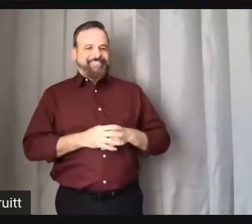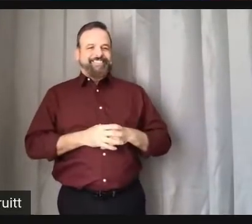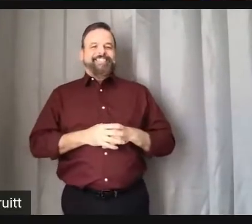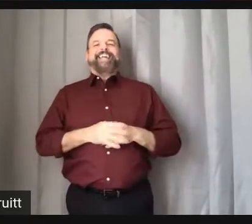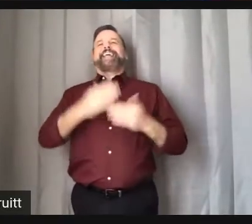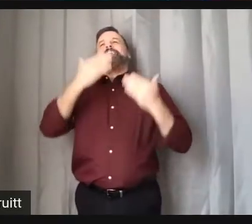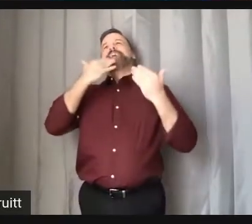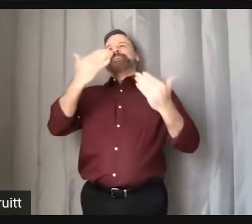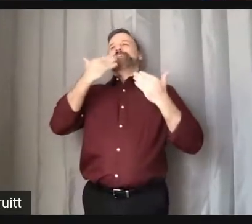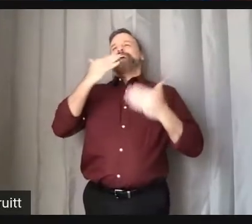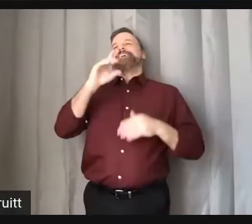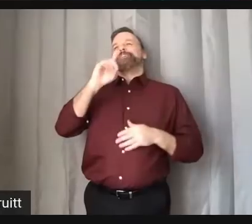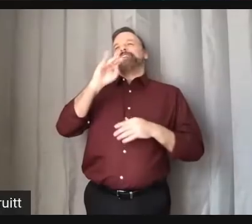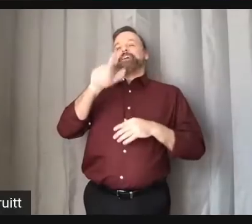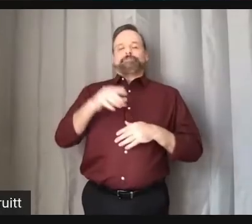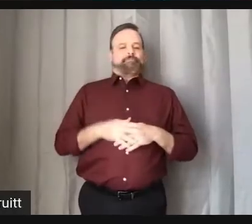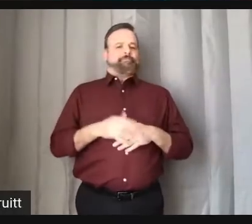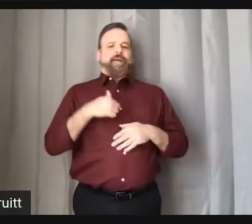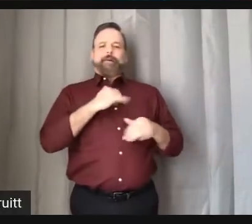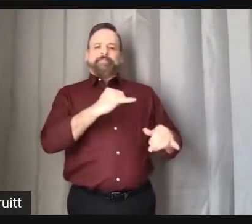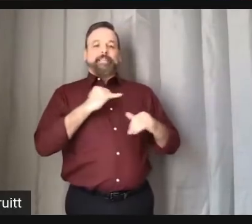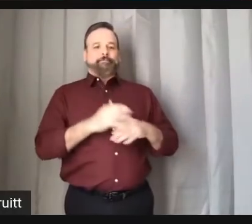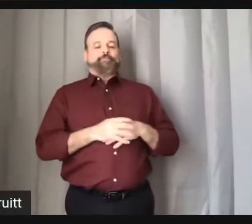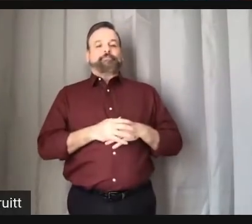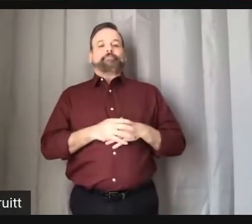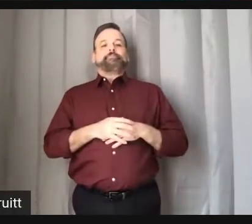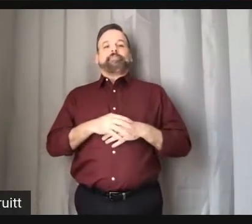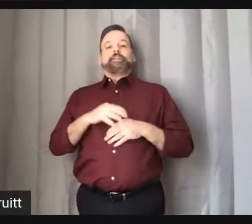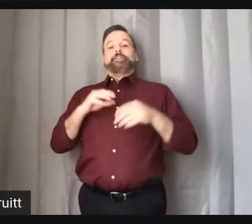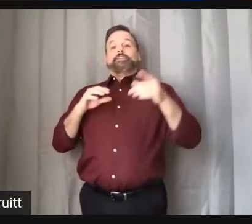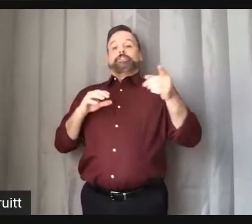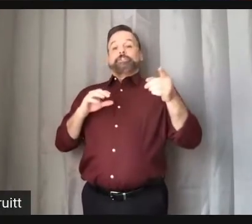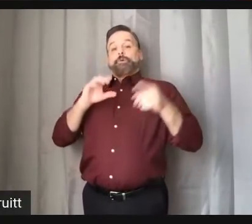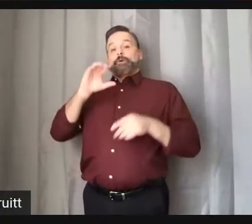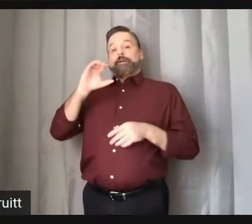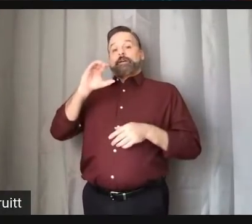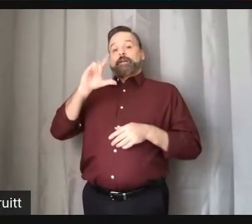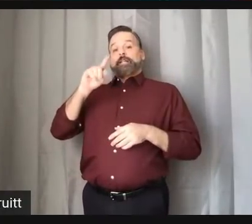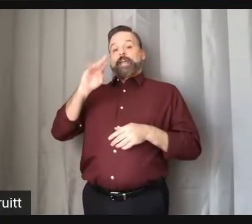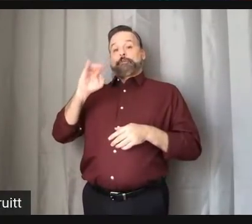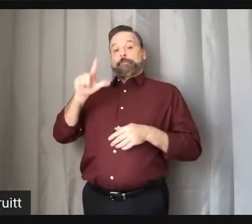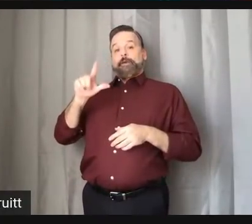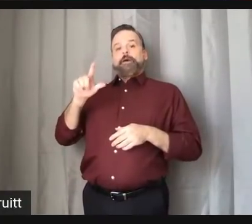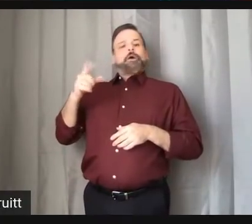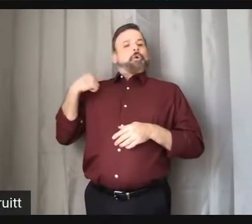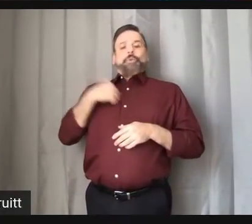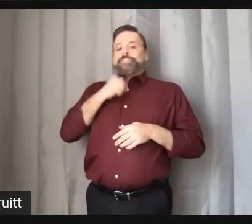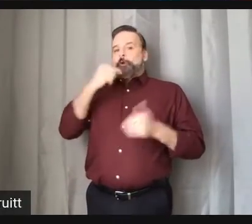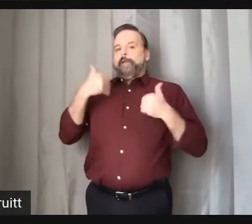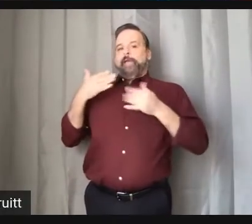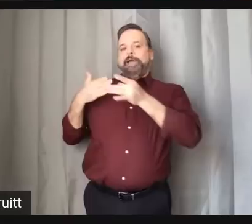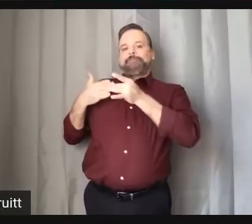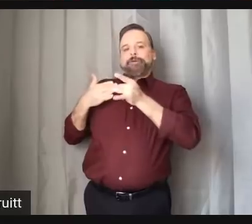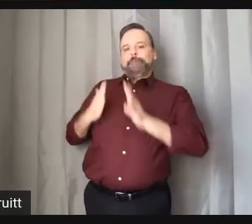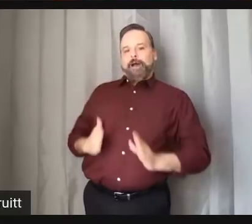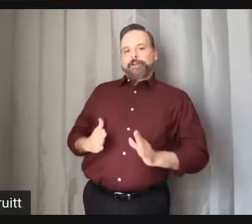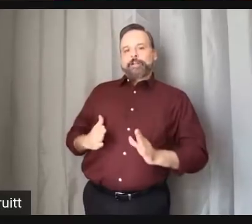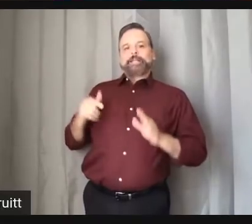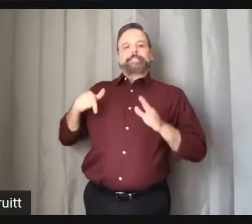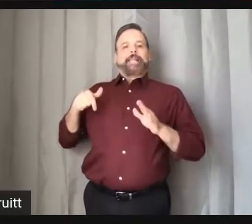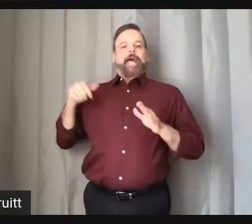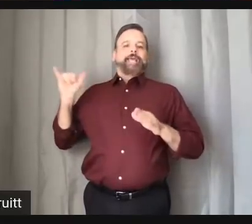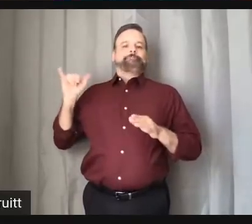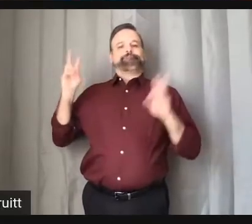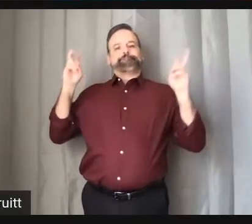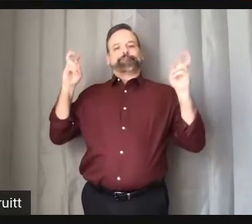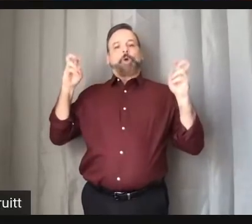Thank you. Thank you, Dave. I'm the same. We don't technically have a moderator. So this is like a Wild West panel, but